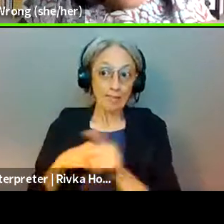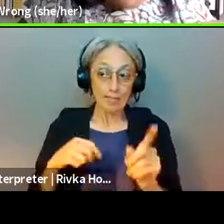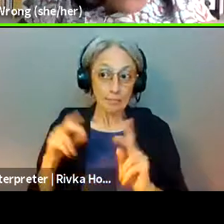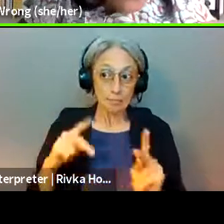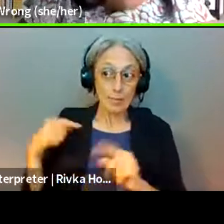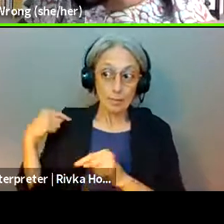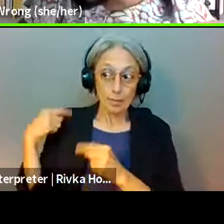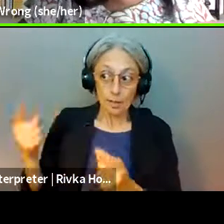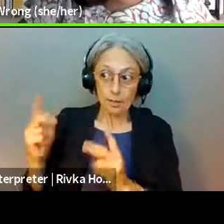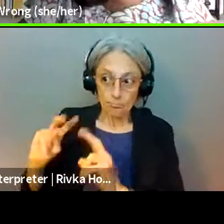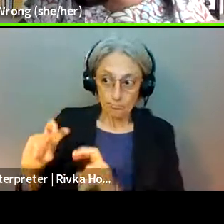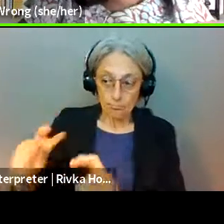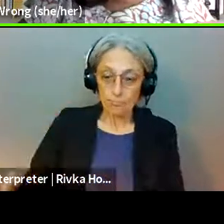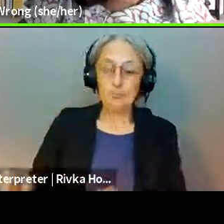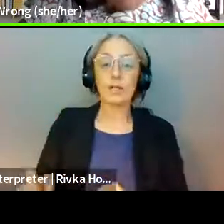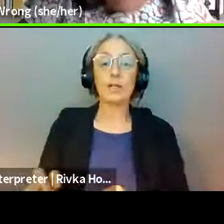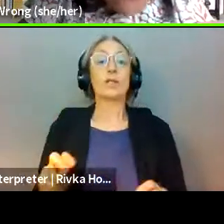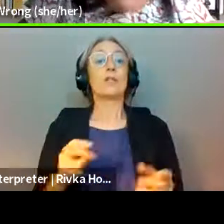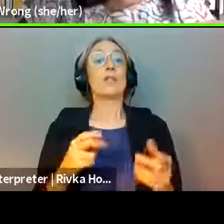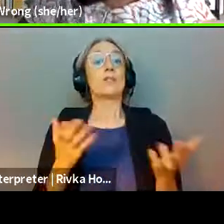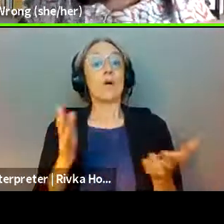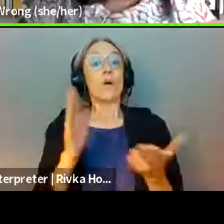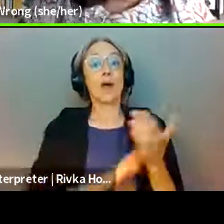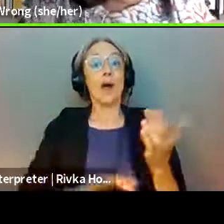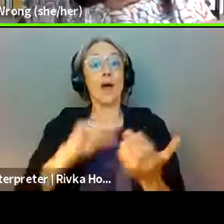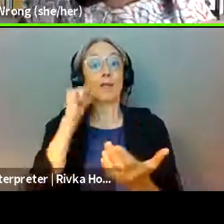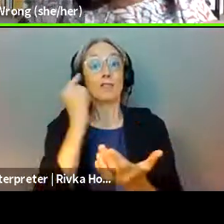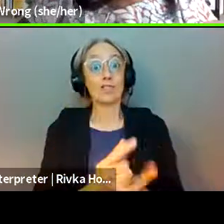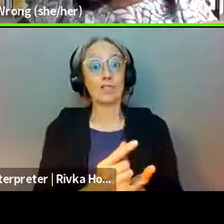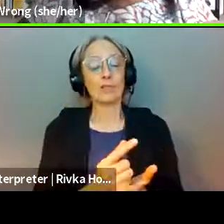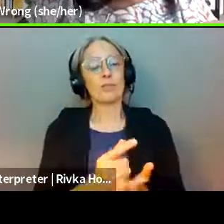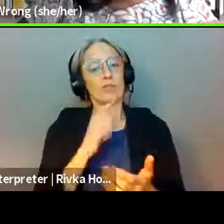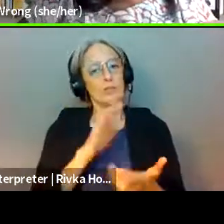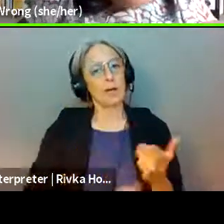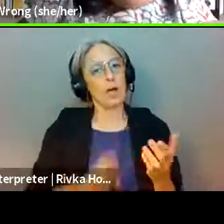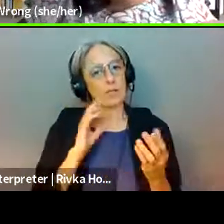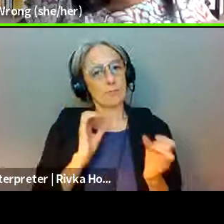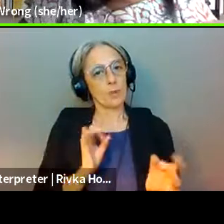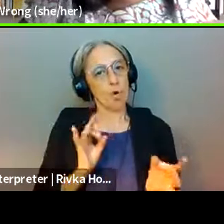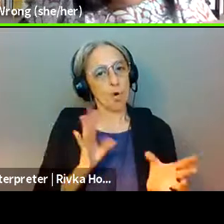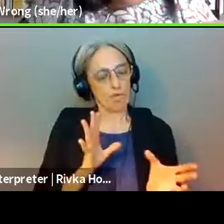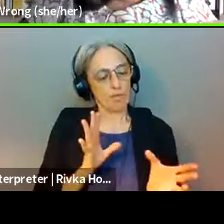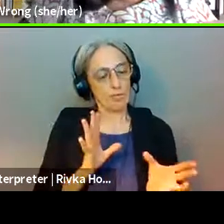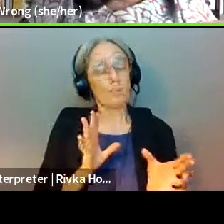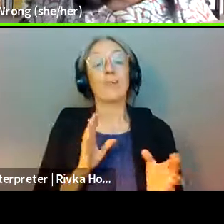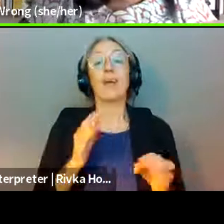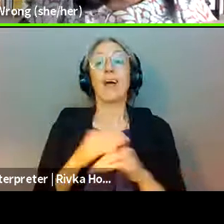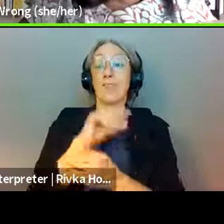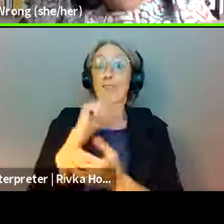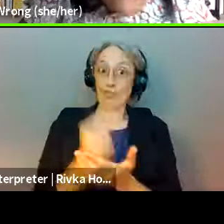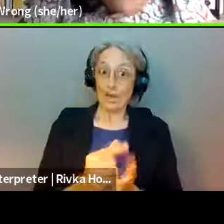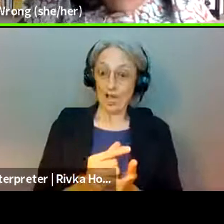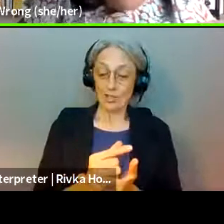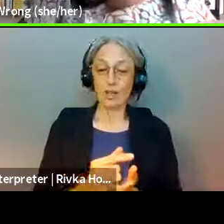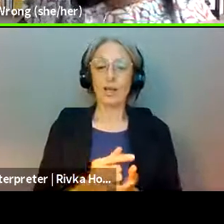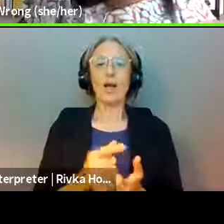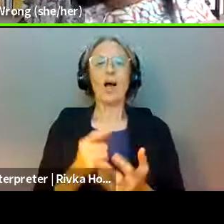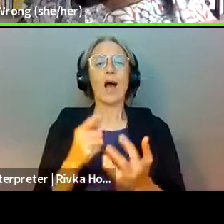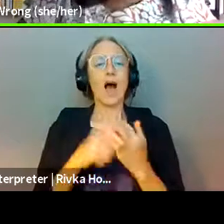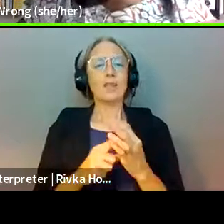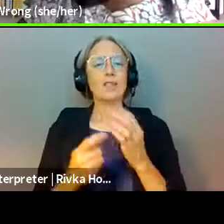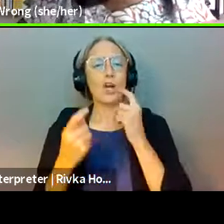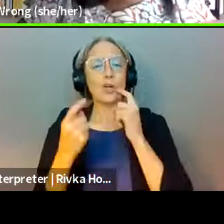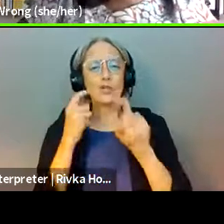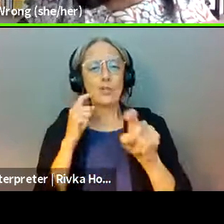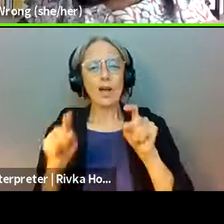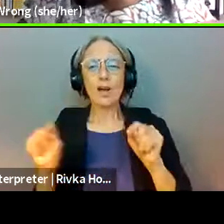well after my college experience, which was awful, that I began to see some of the fruits